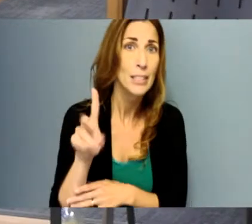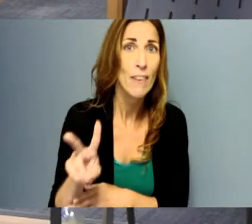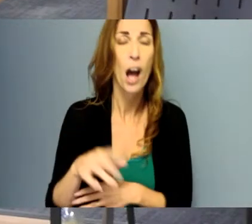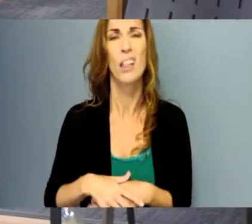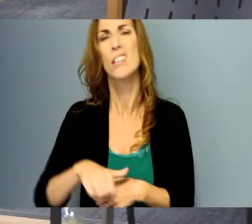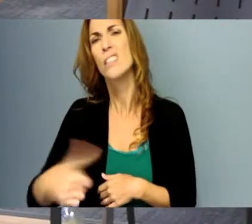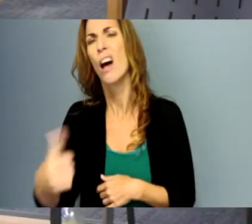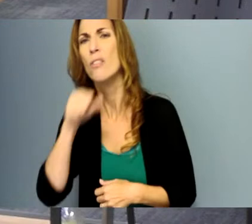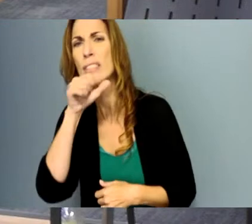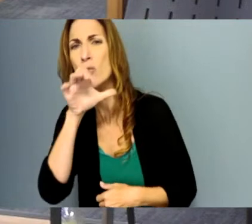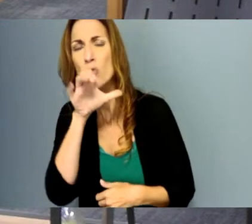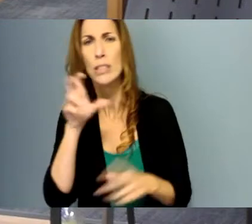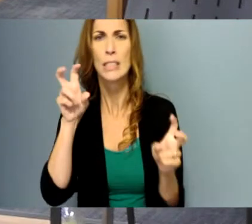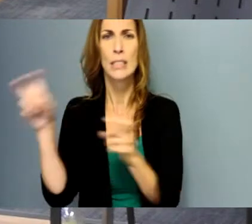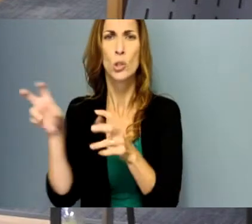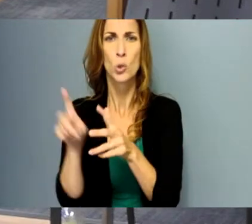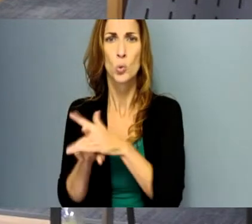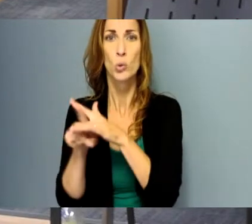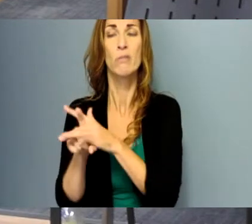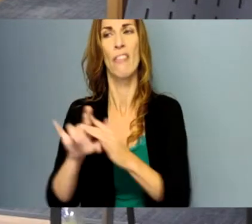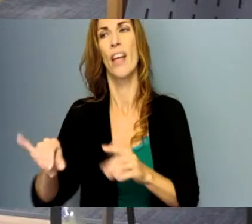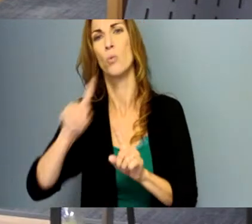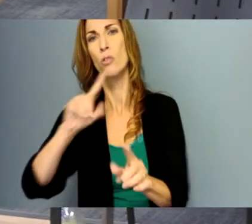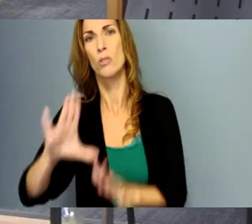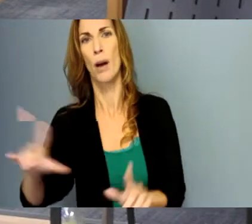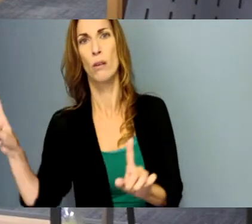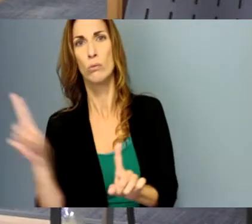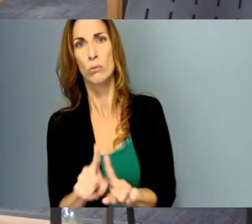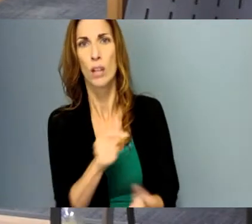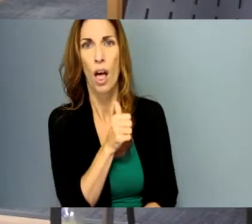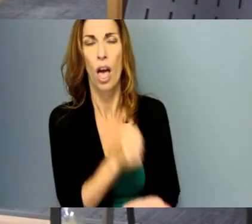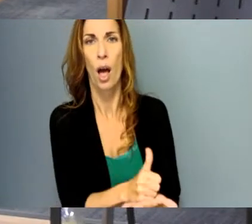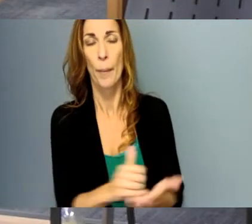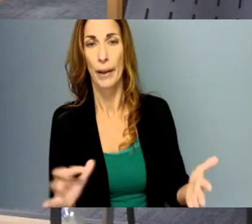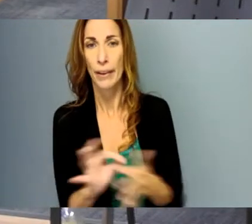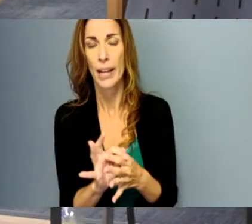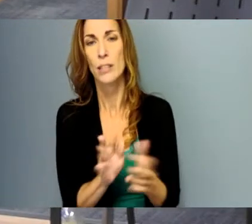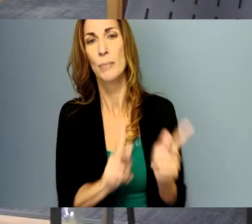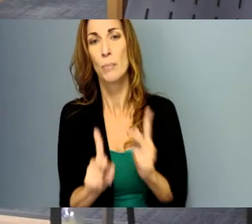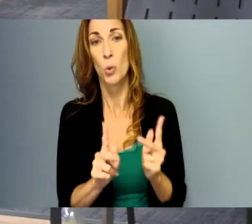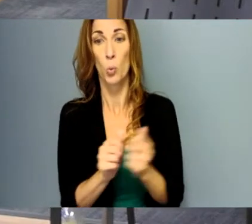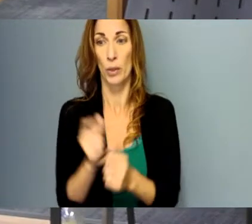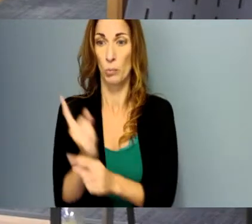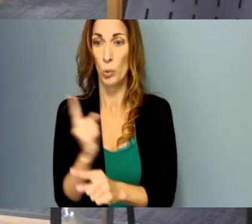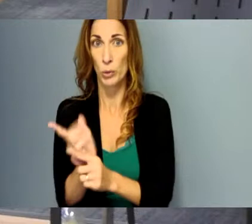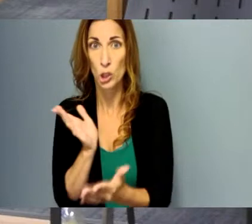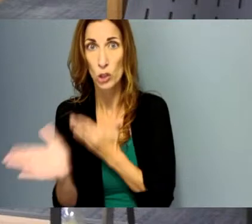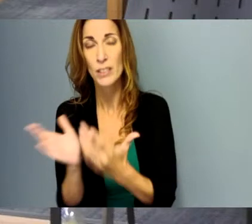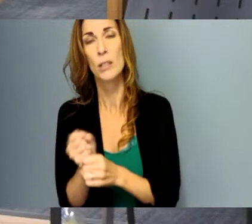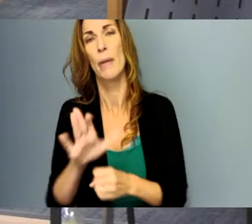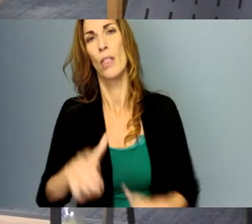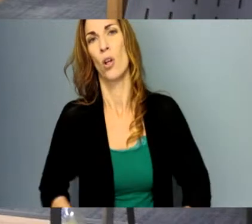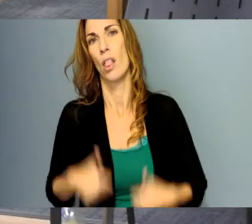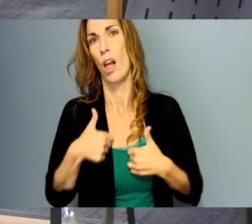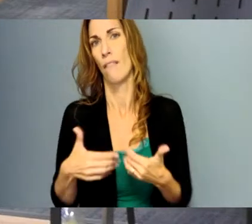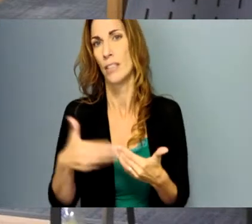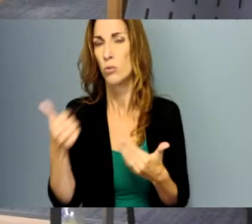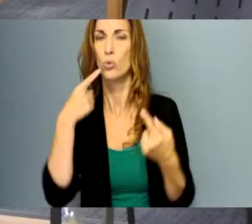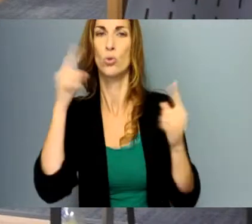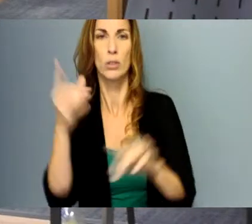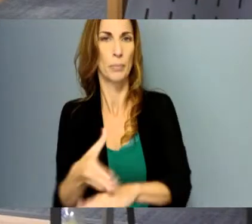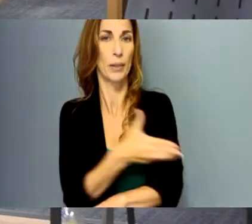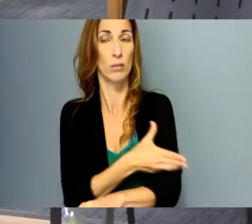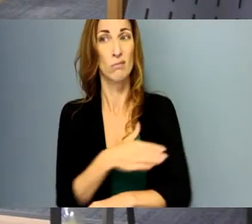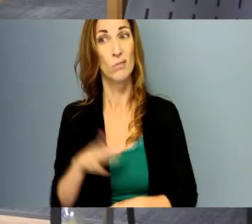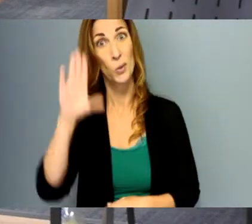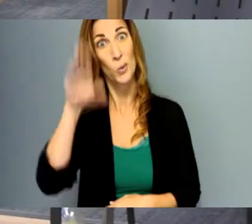This is where the Human Service co-responders come in, helping connect people with services to make their lives better. You know, an idea is a good